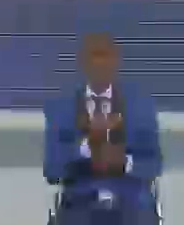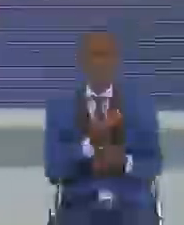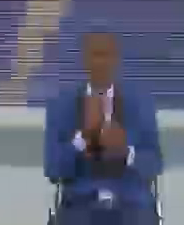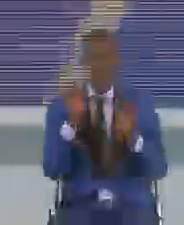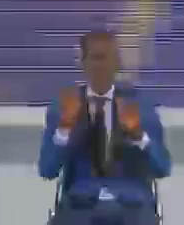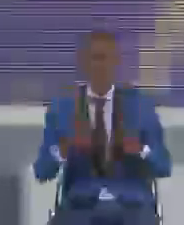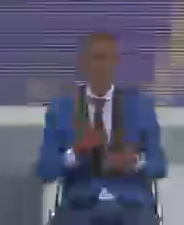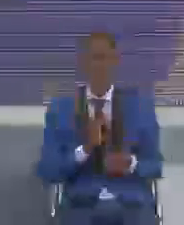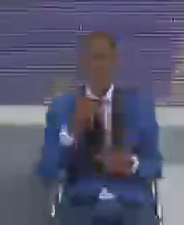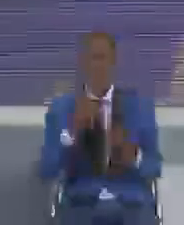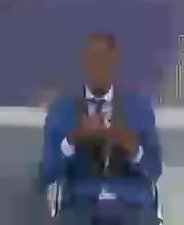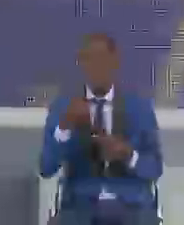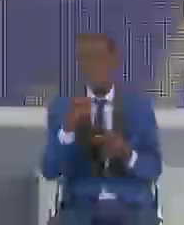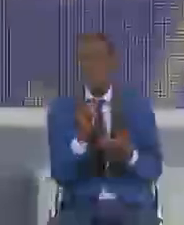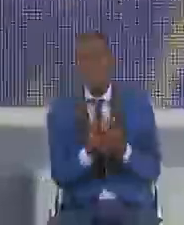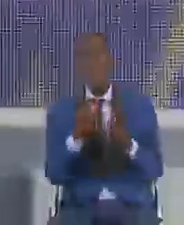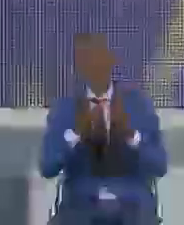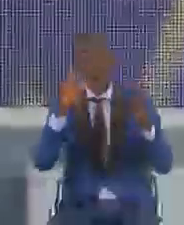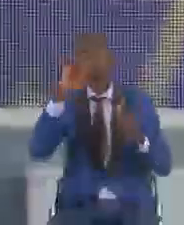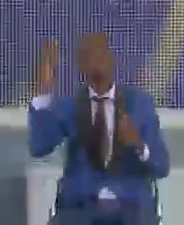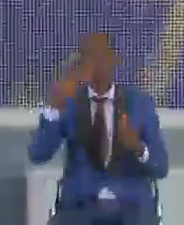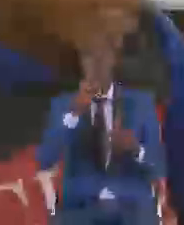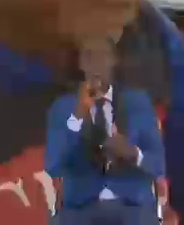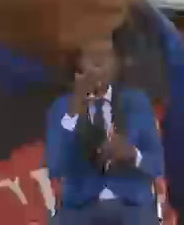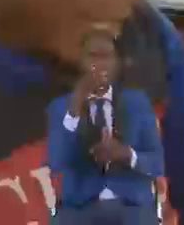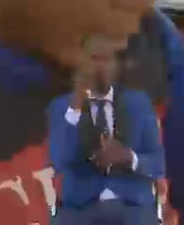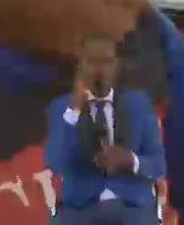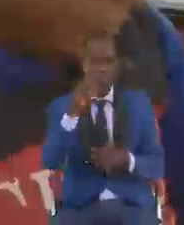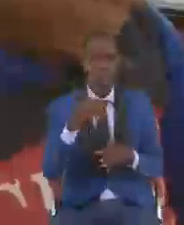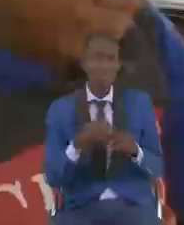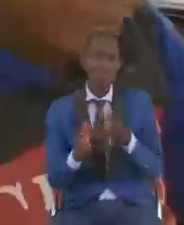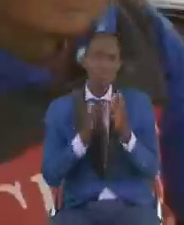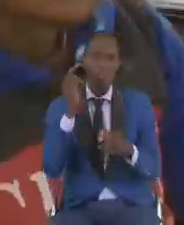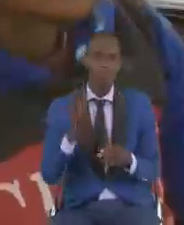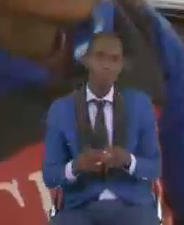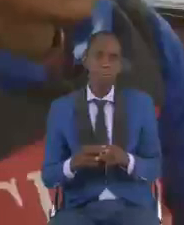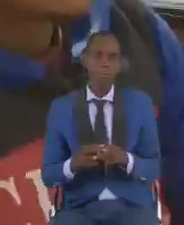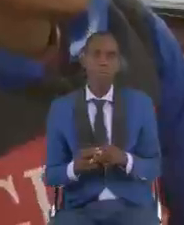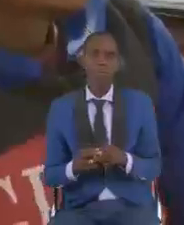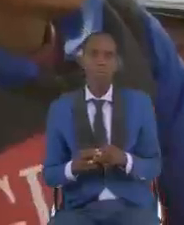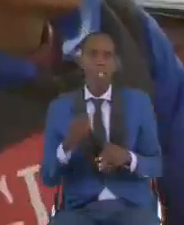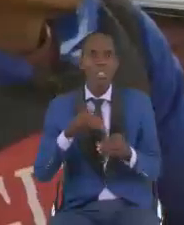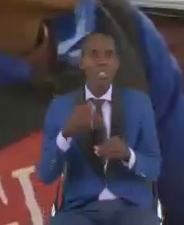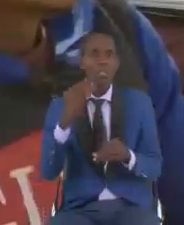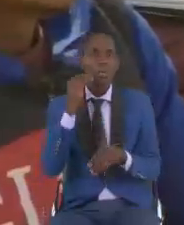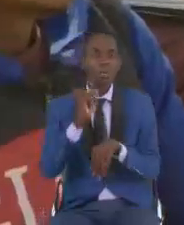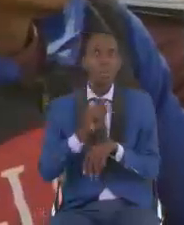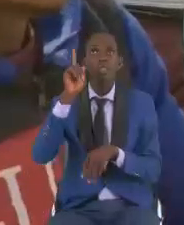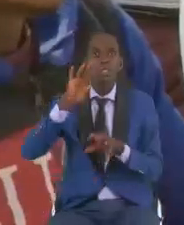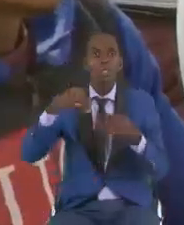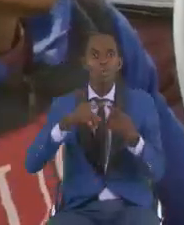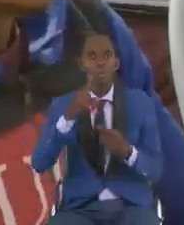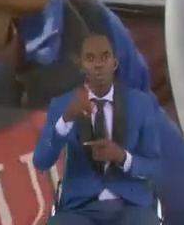you that great grace is available for you? In the assignment he has given us, in